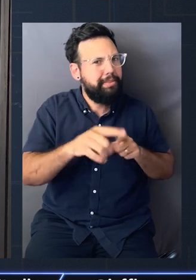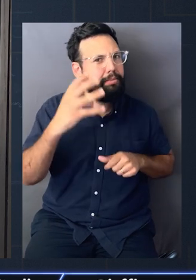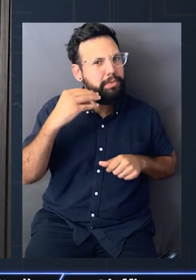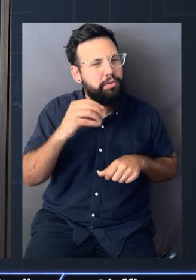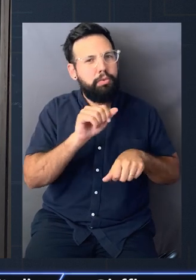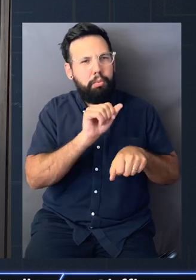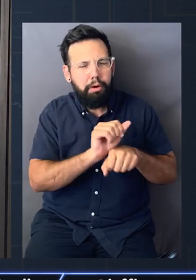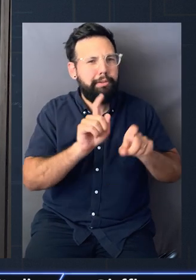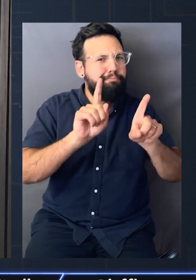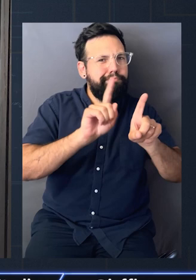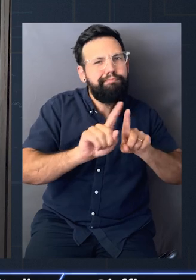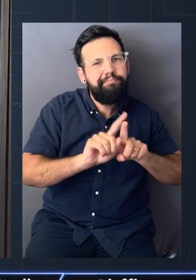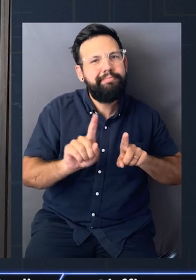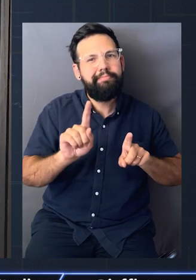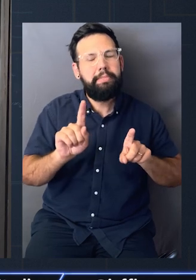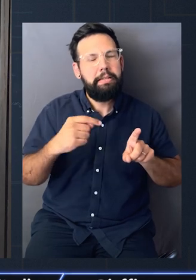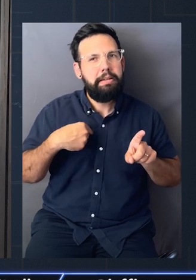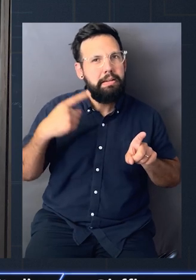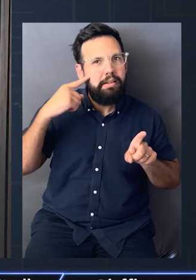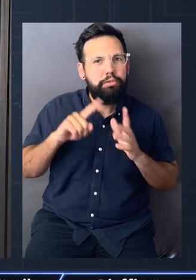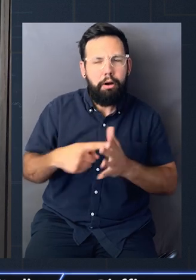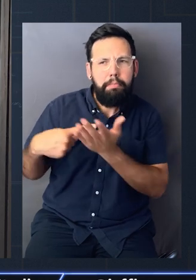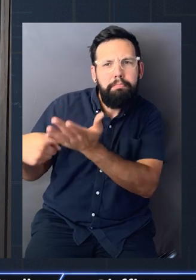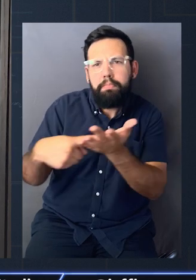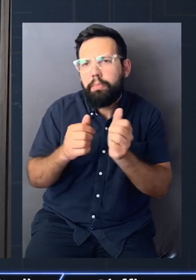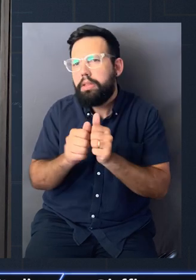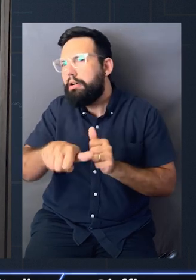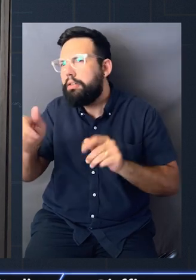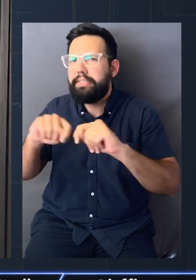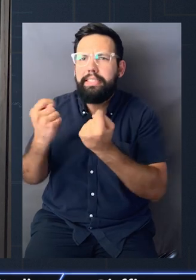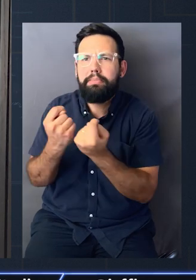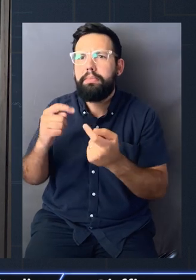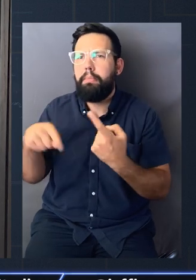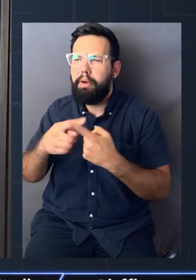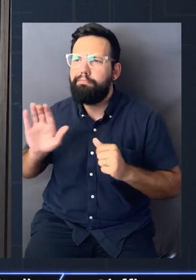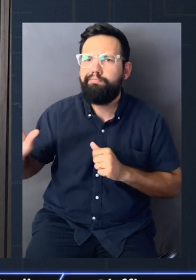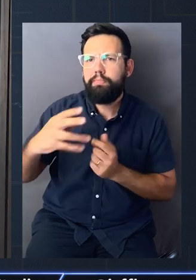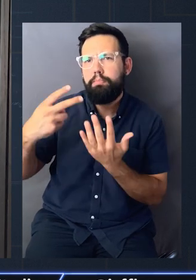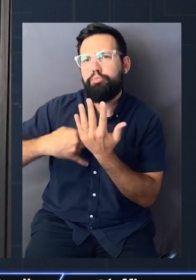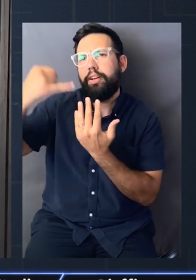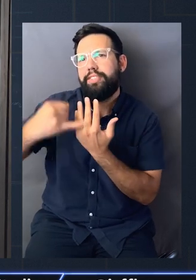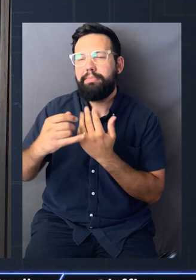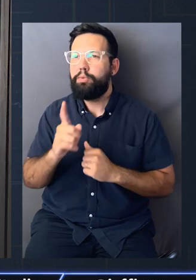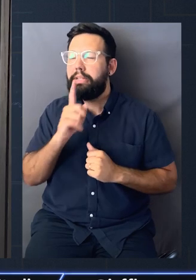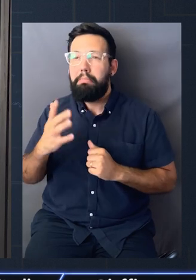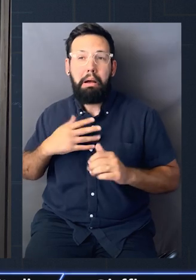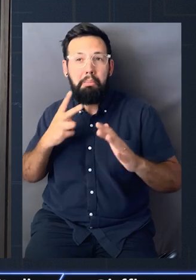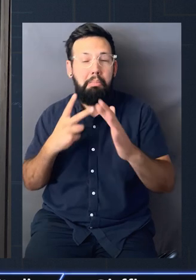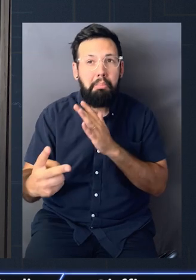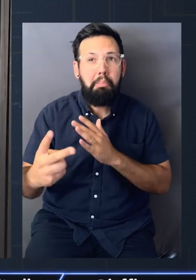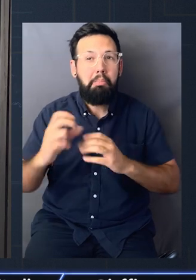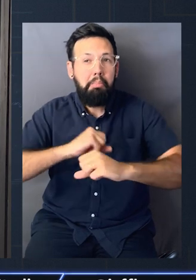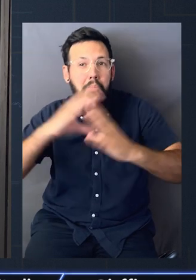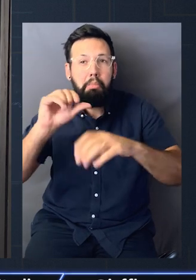on visualstudio.net. Start talking to some teams about some new projects. Not quite sure where my tech future